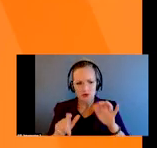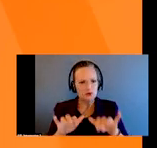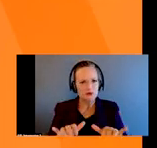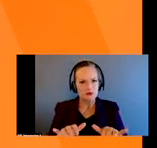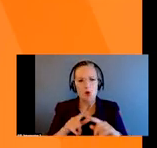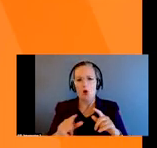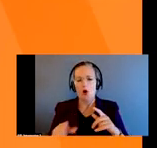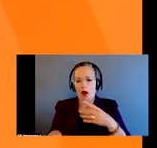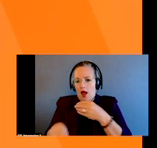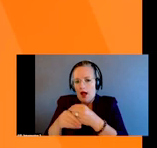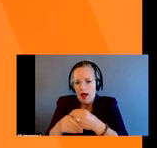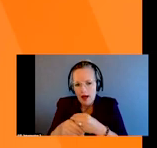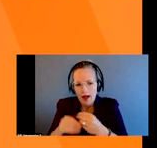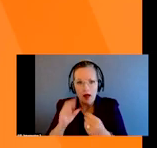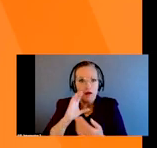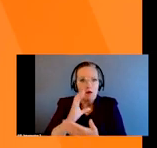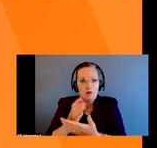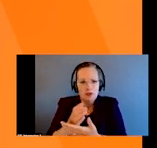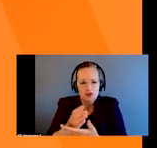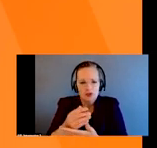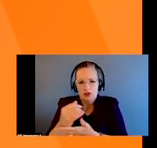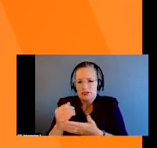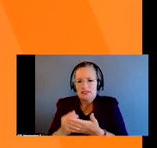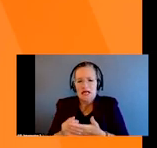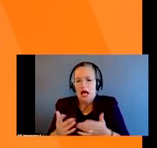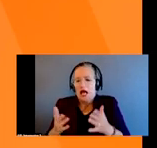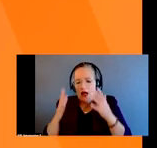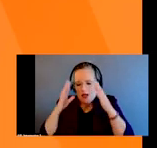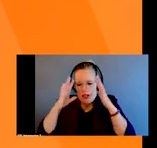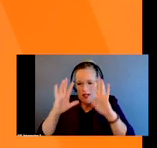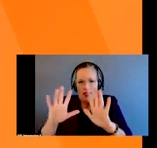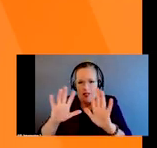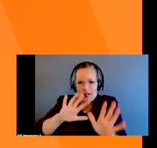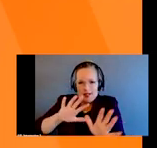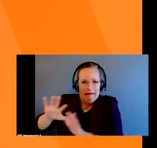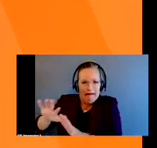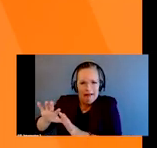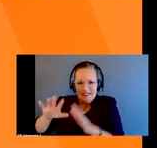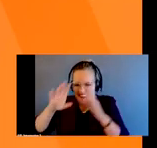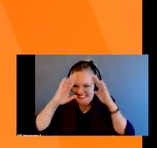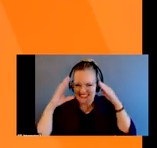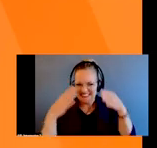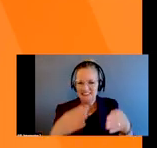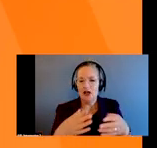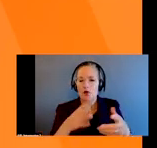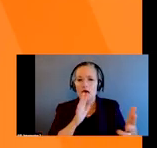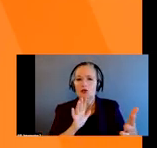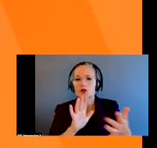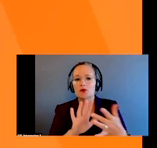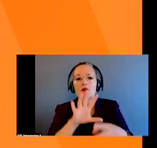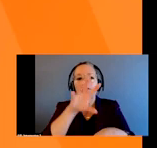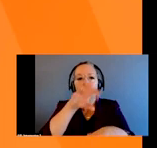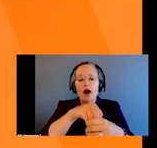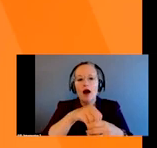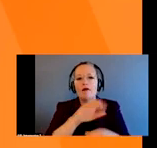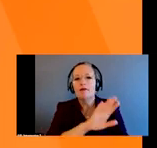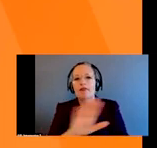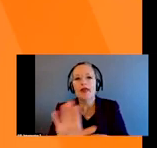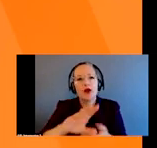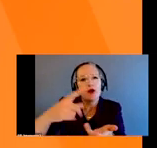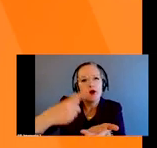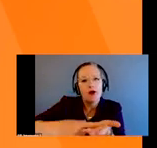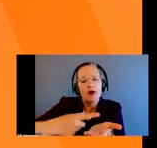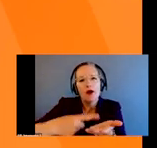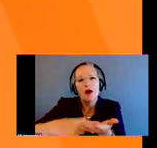that needs to be built. I'm just going to be social. I'm going to go into the environment, into the conversations that are already happening, and I'm just going to go